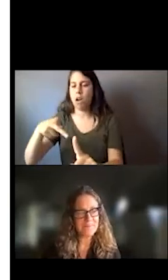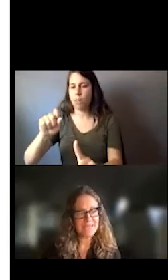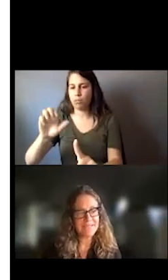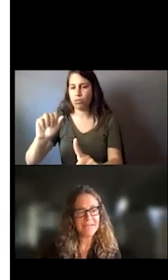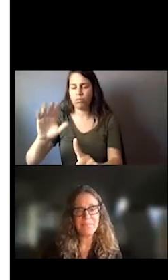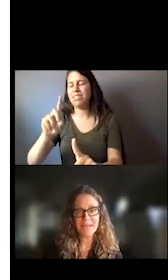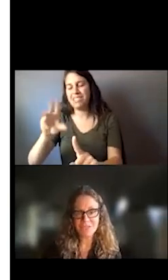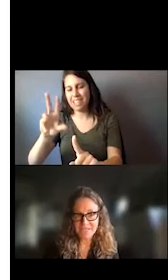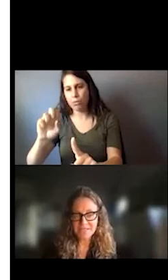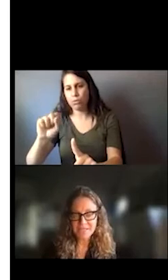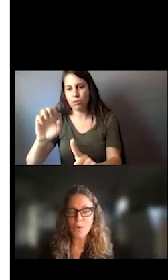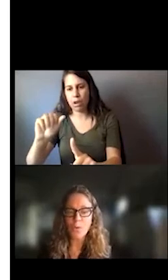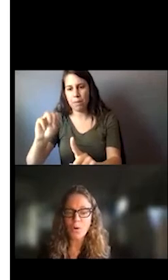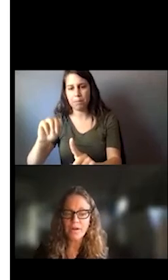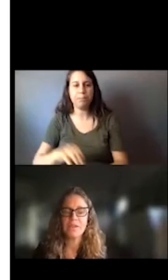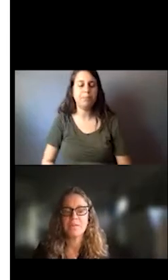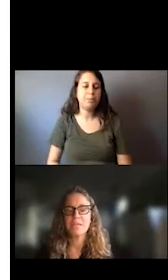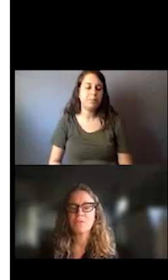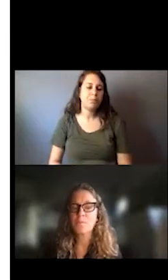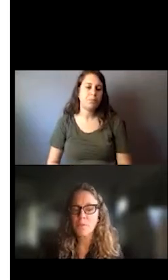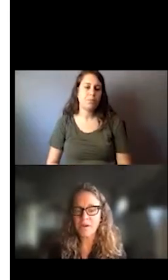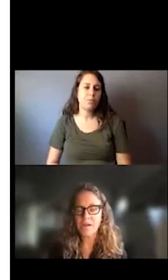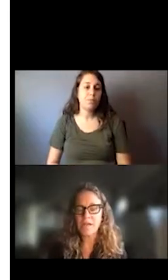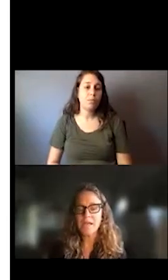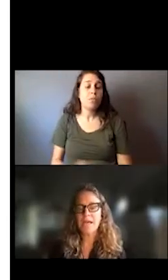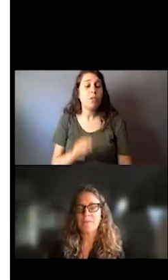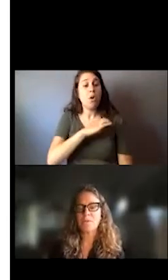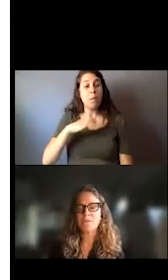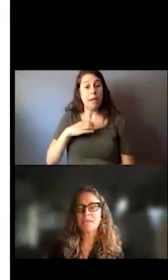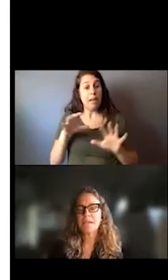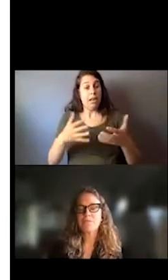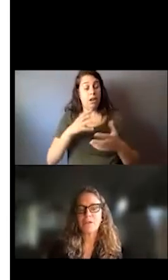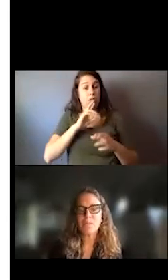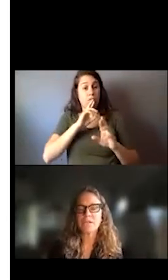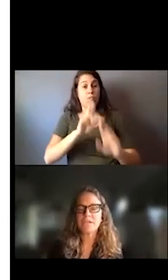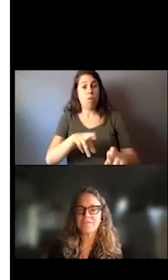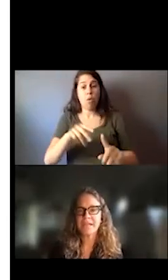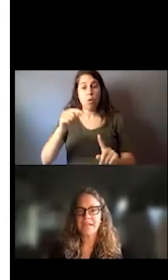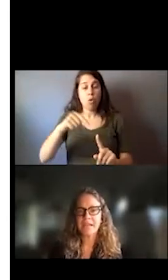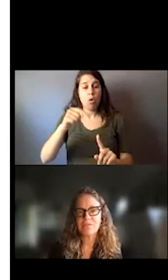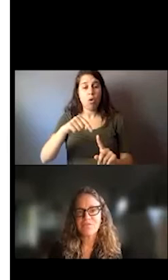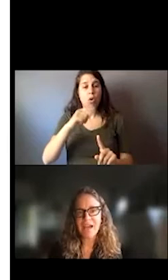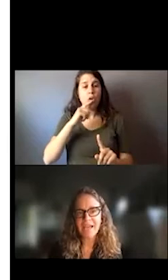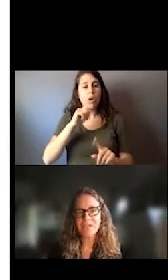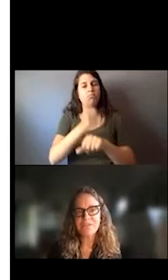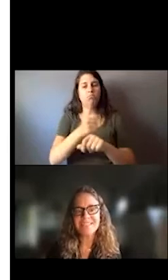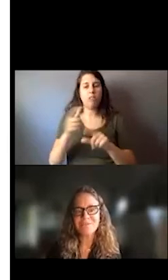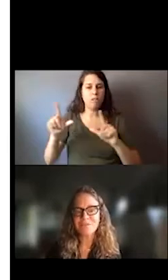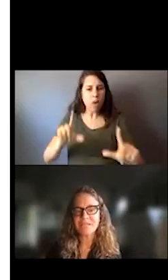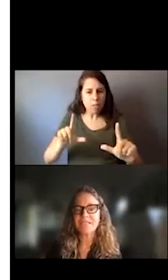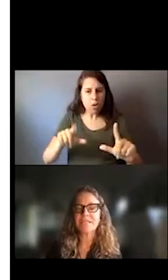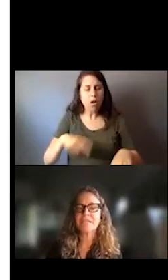but as I mentioned, the core of the committee's report was really a framework defining